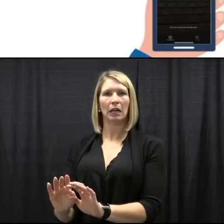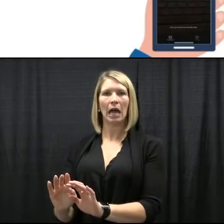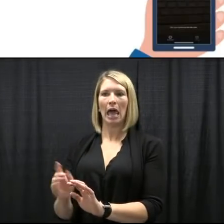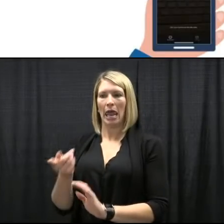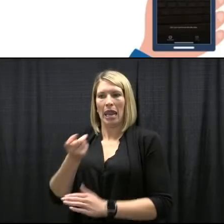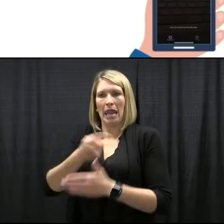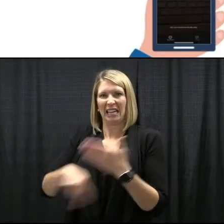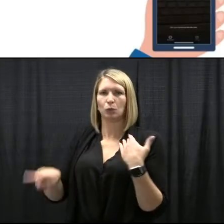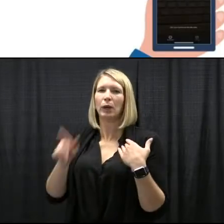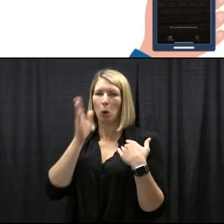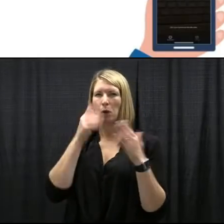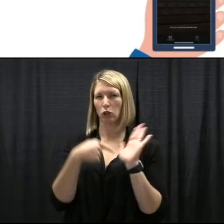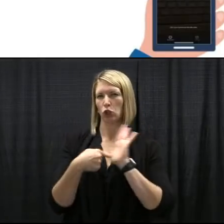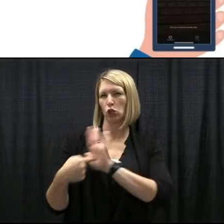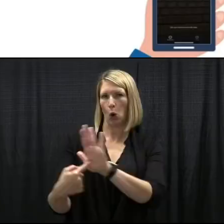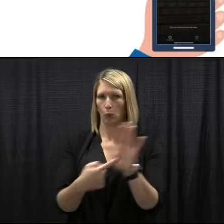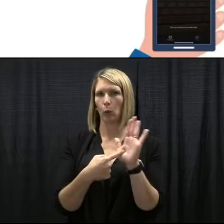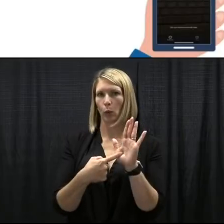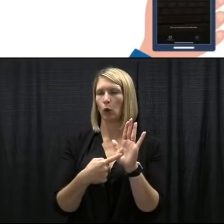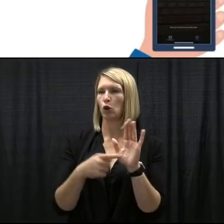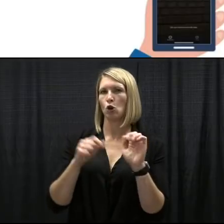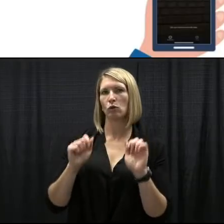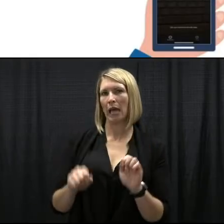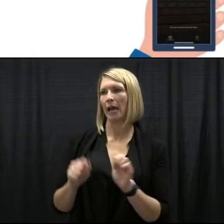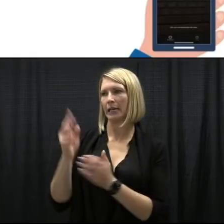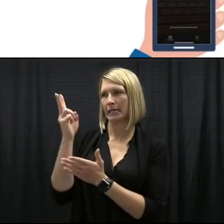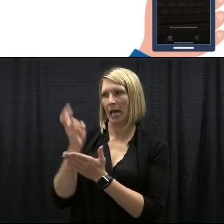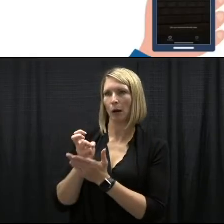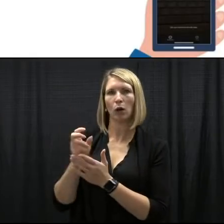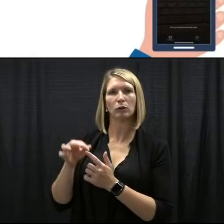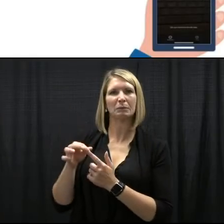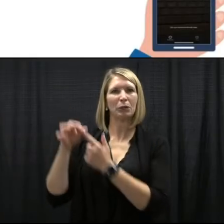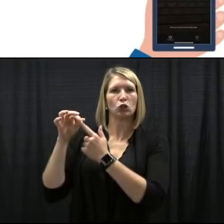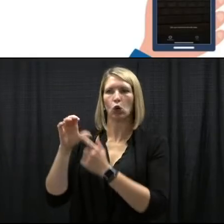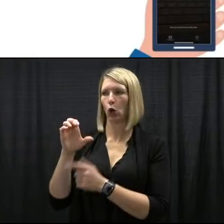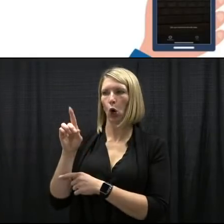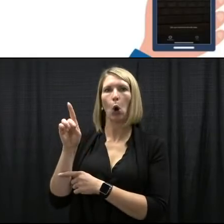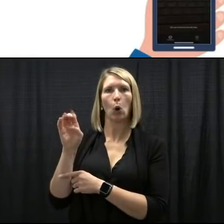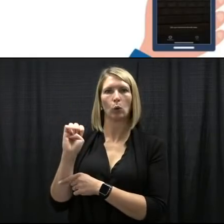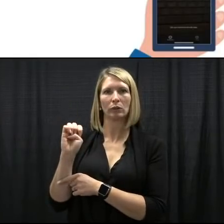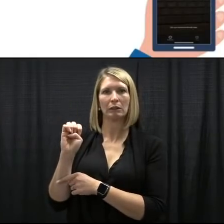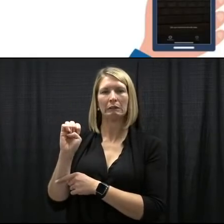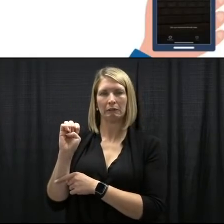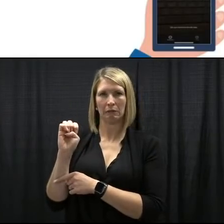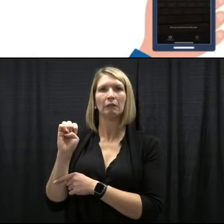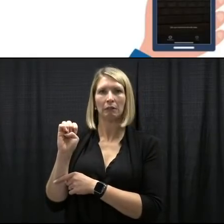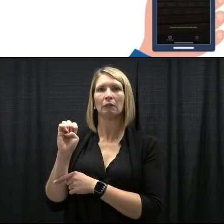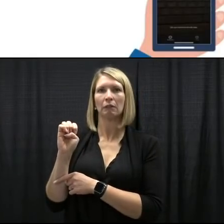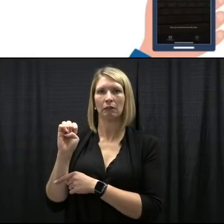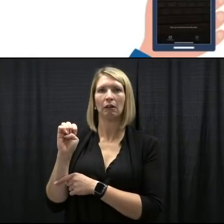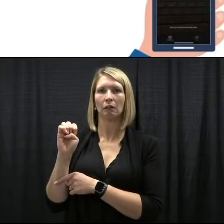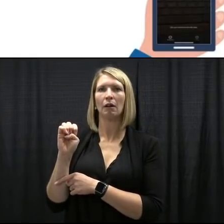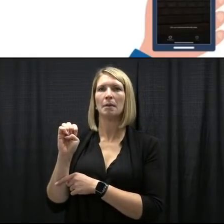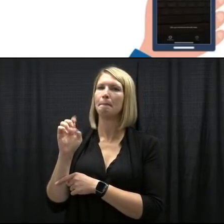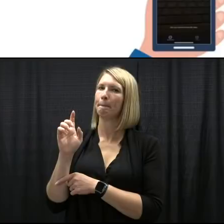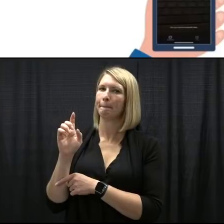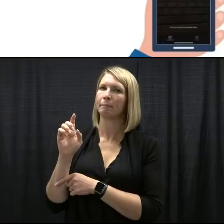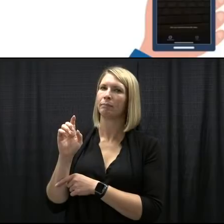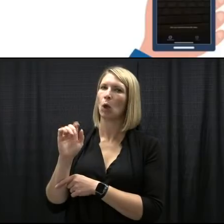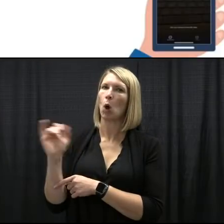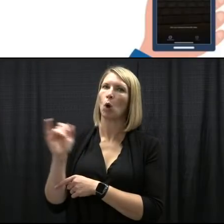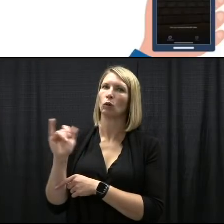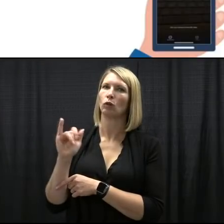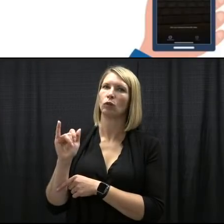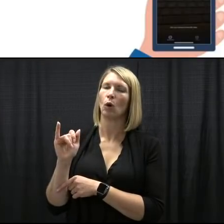week, there you can go and you can download these special QR codes in a few different formats. We will also have this available